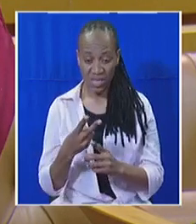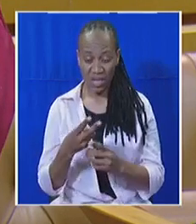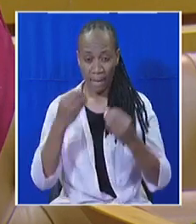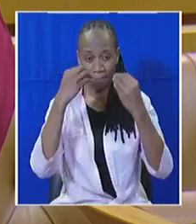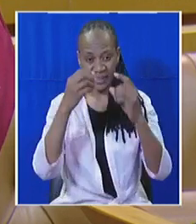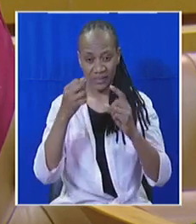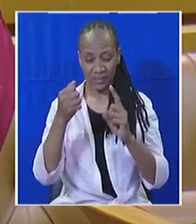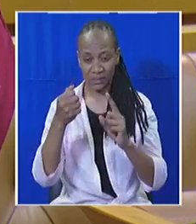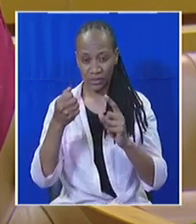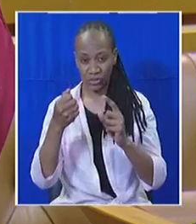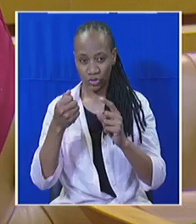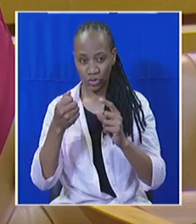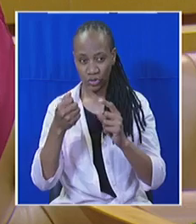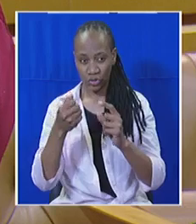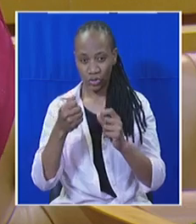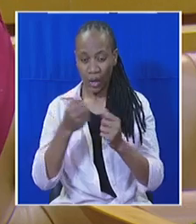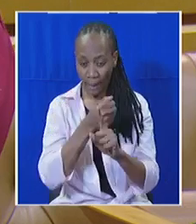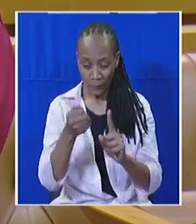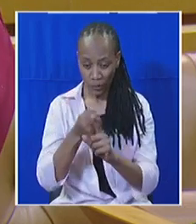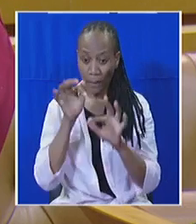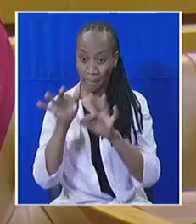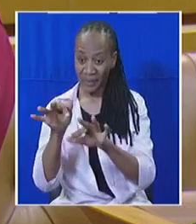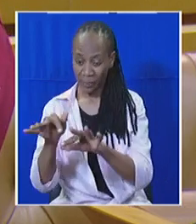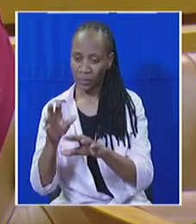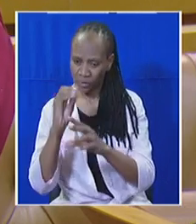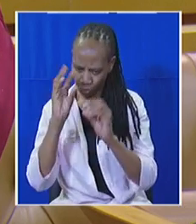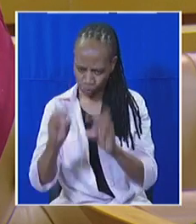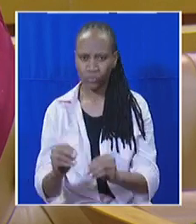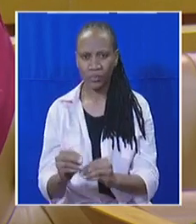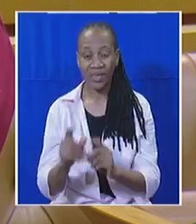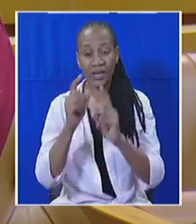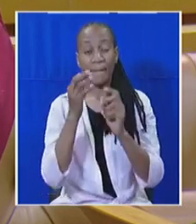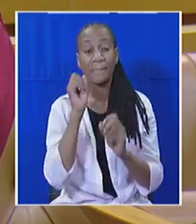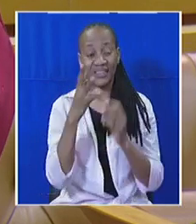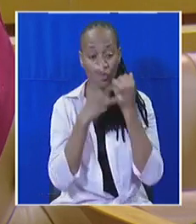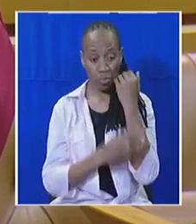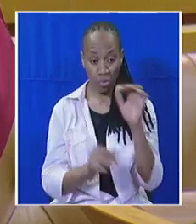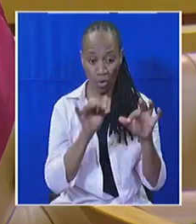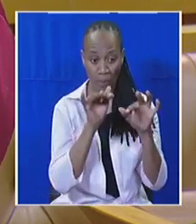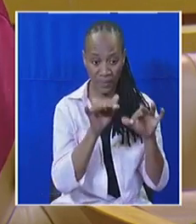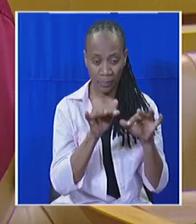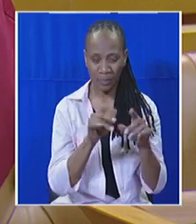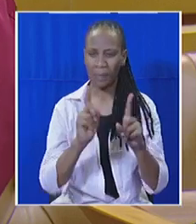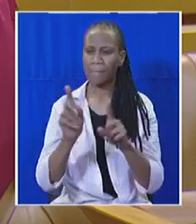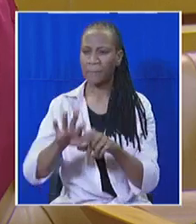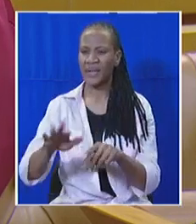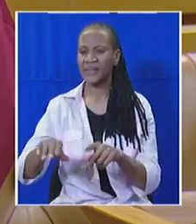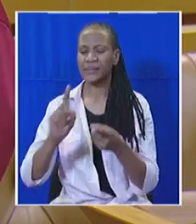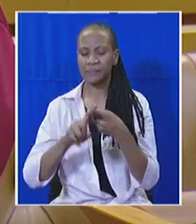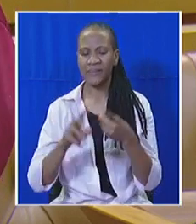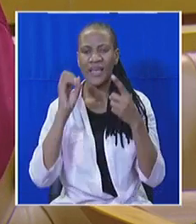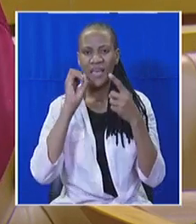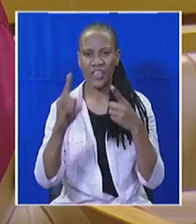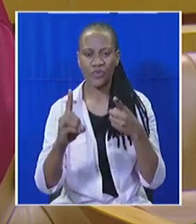productive capacities of the people, especially the poor, in the areas such as education, health,